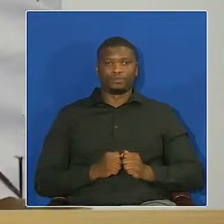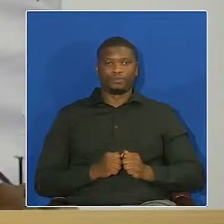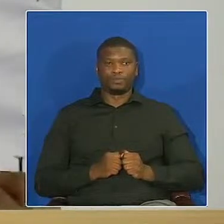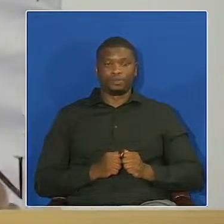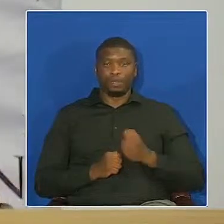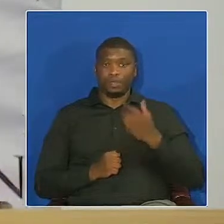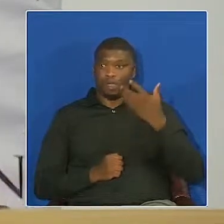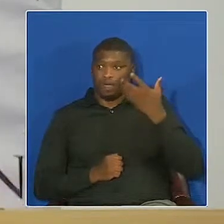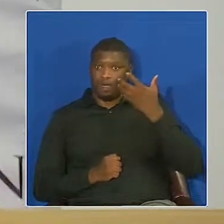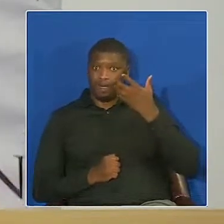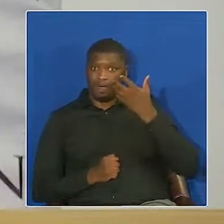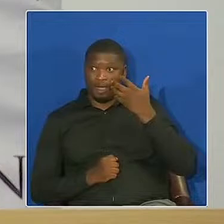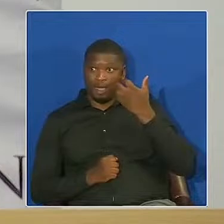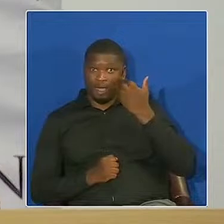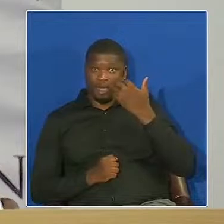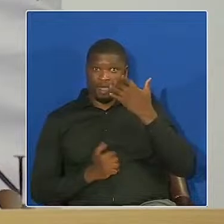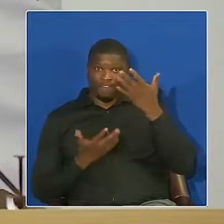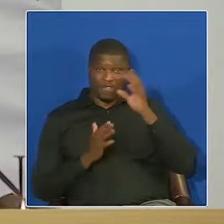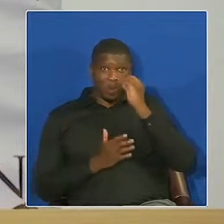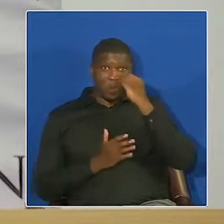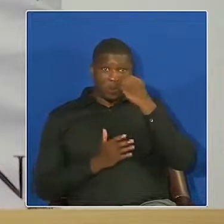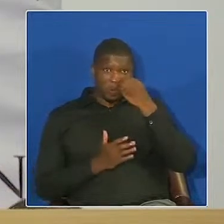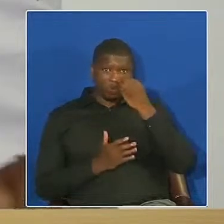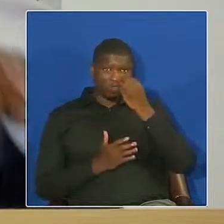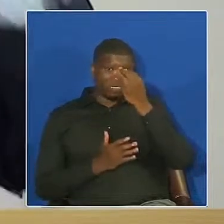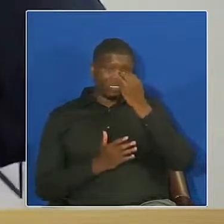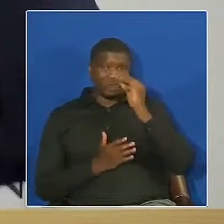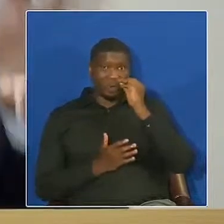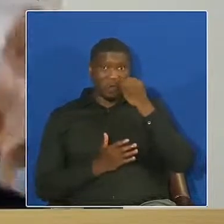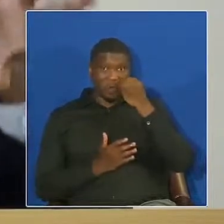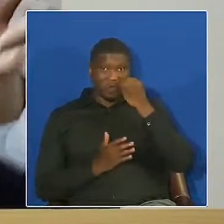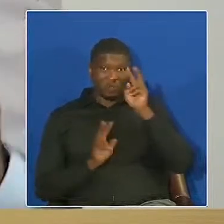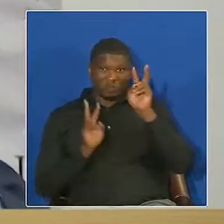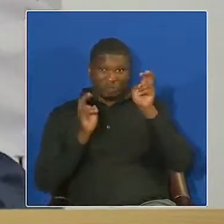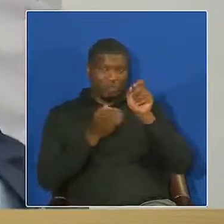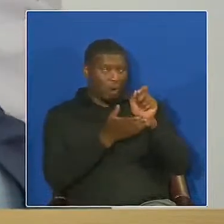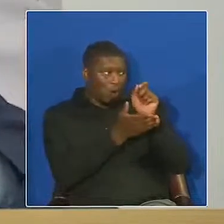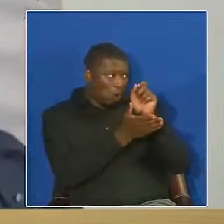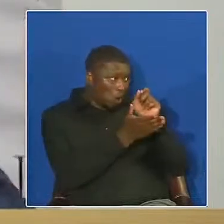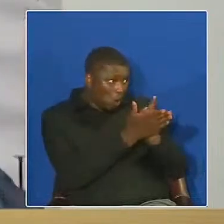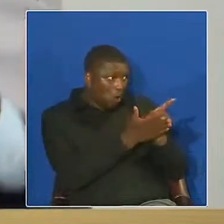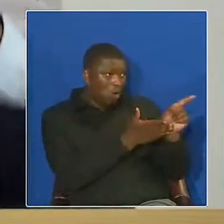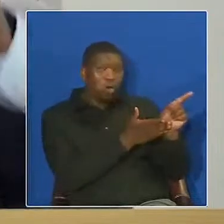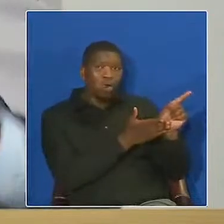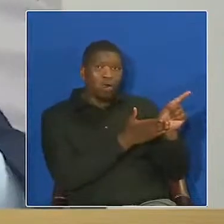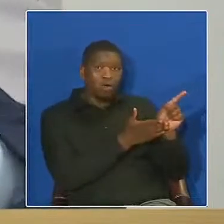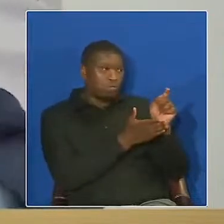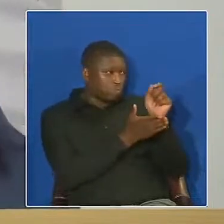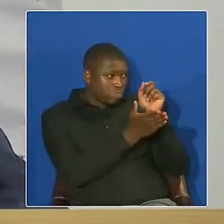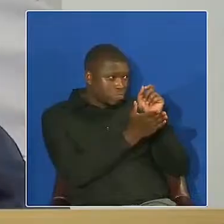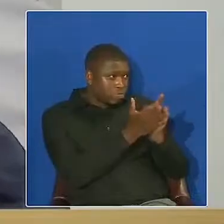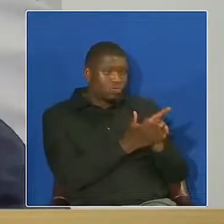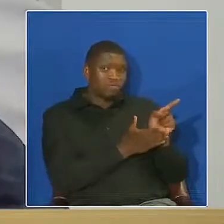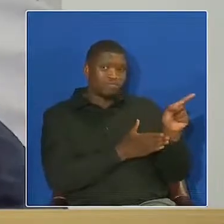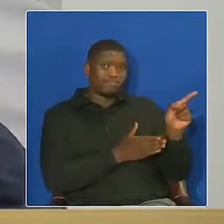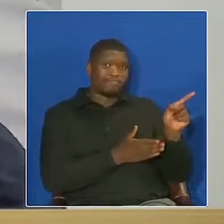Matlala, who sent this News 24 scoop or